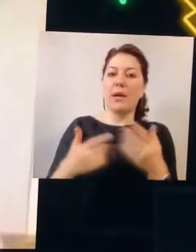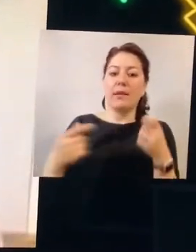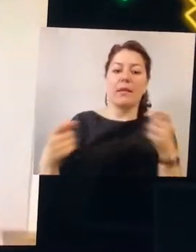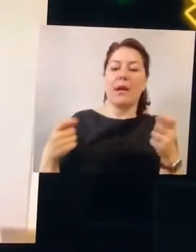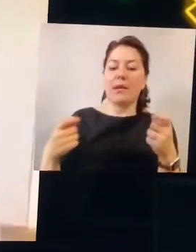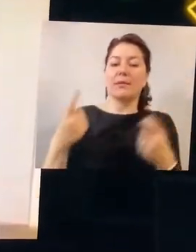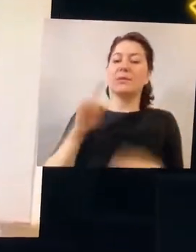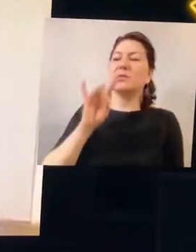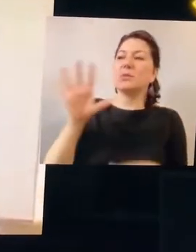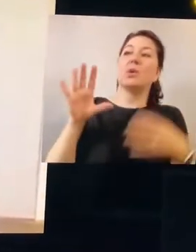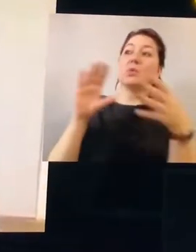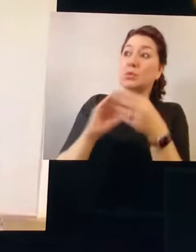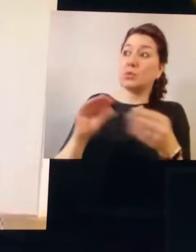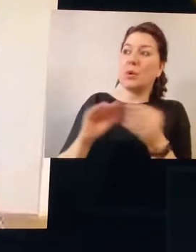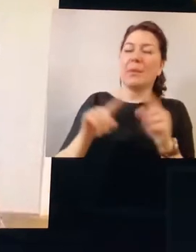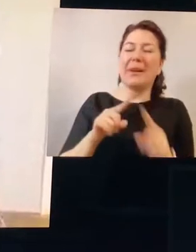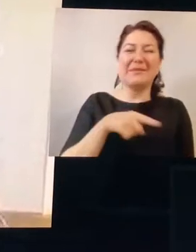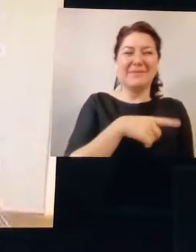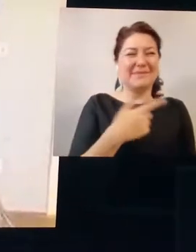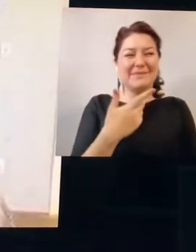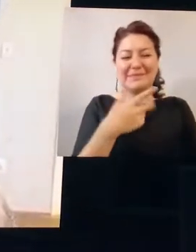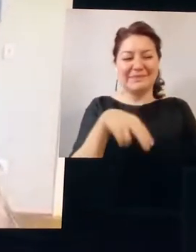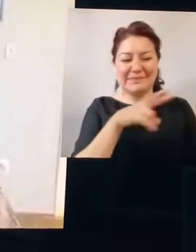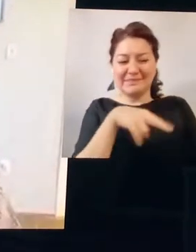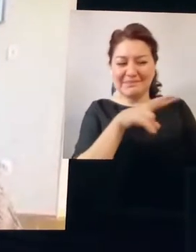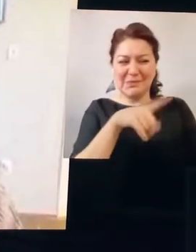really write about. So really